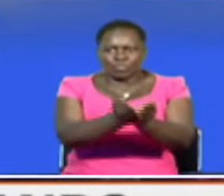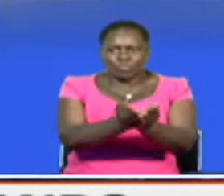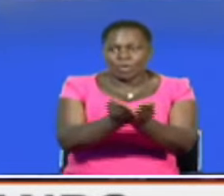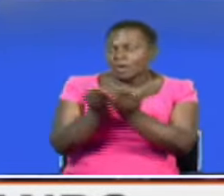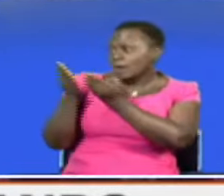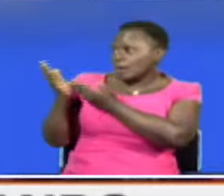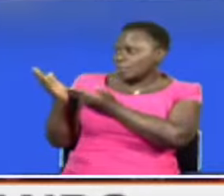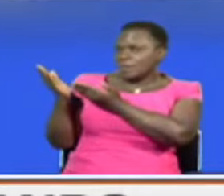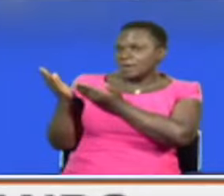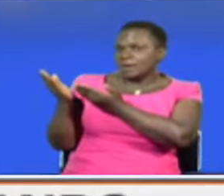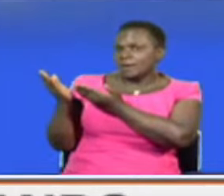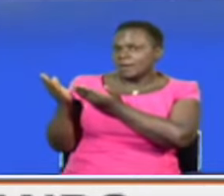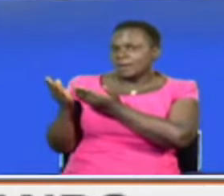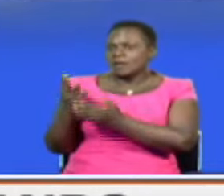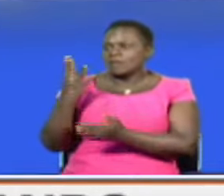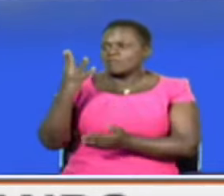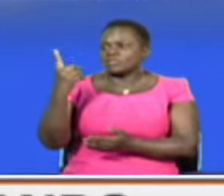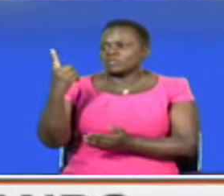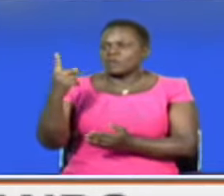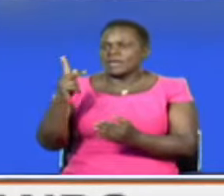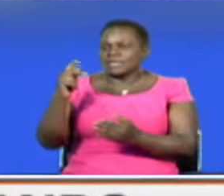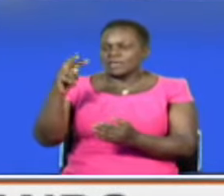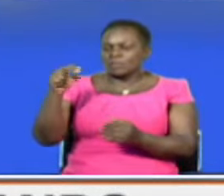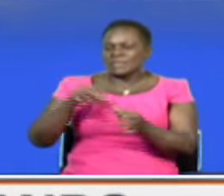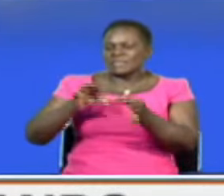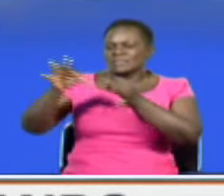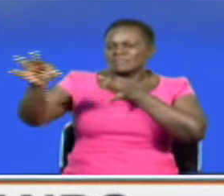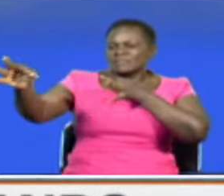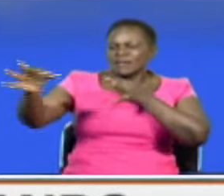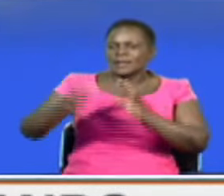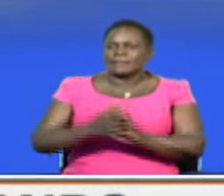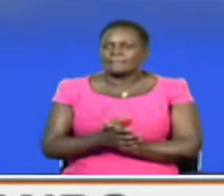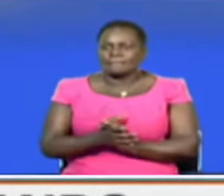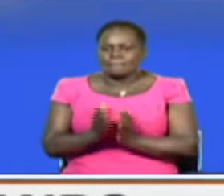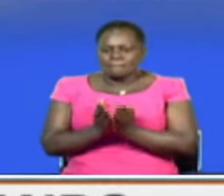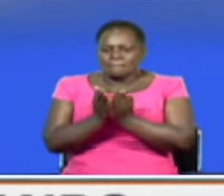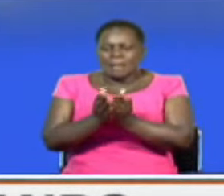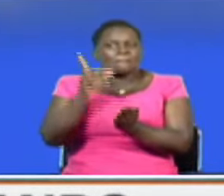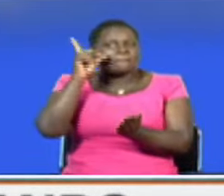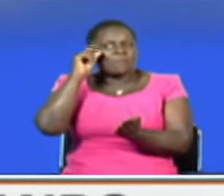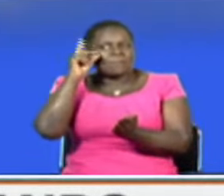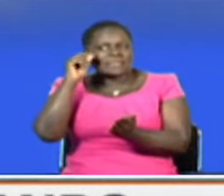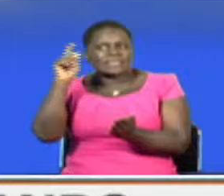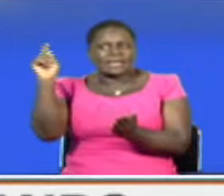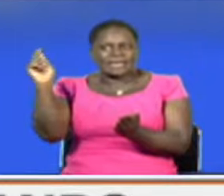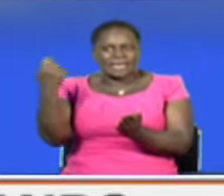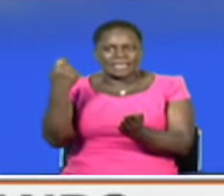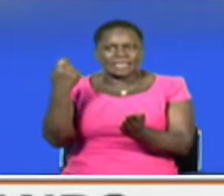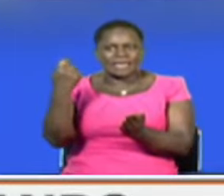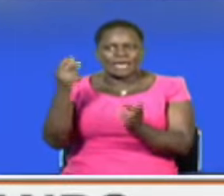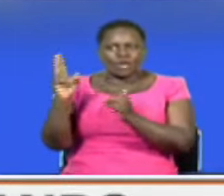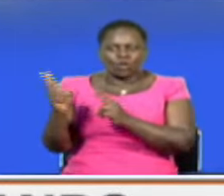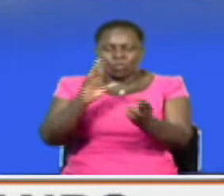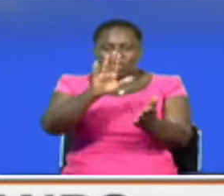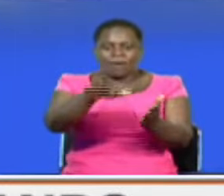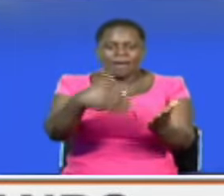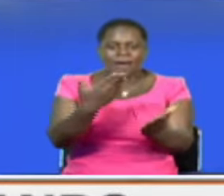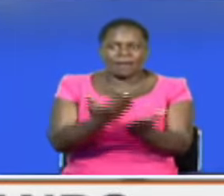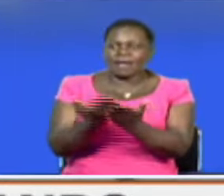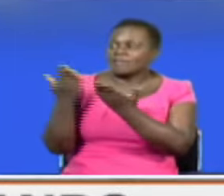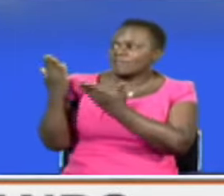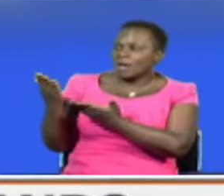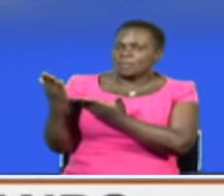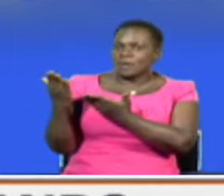port that is 41 kilometers in length. Ships from Mombasa in Kenya regularly arrive here